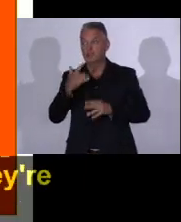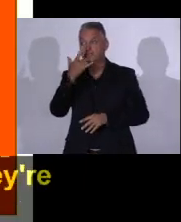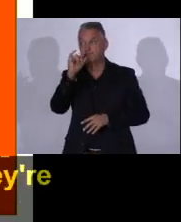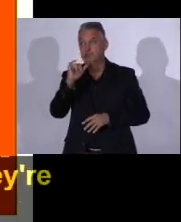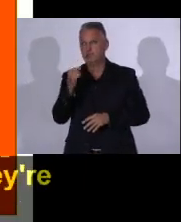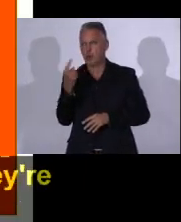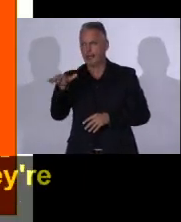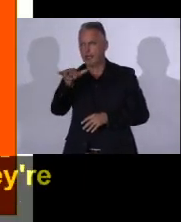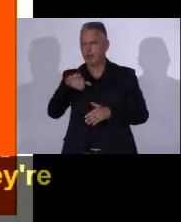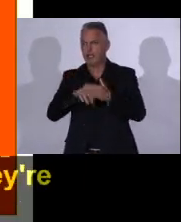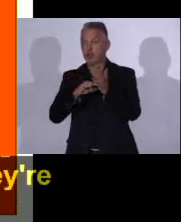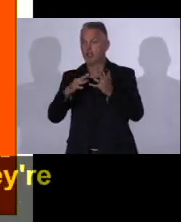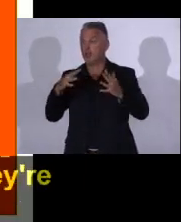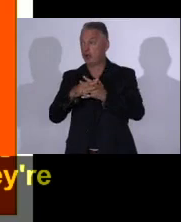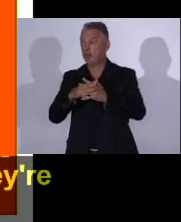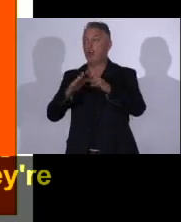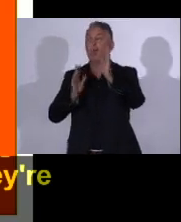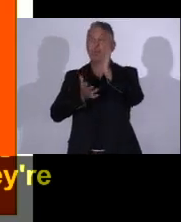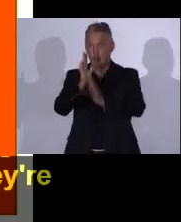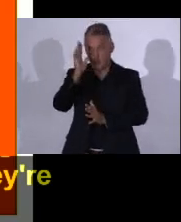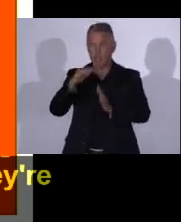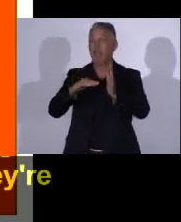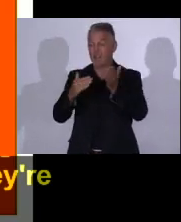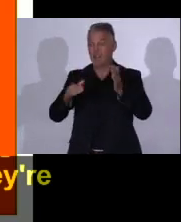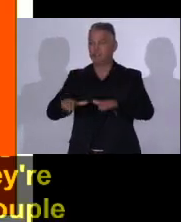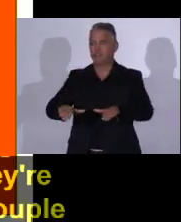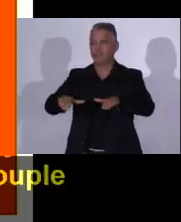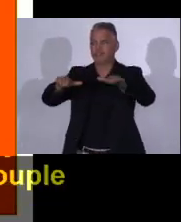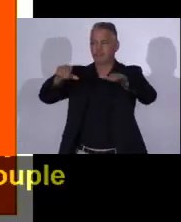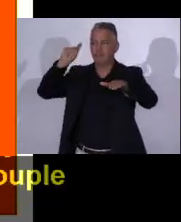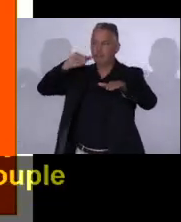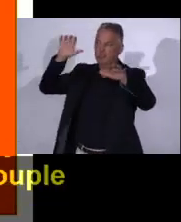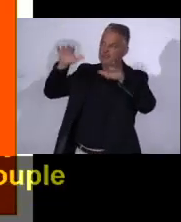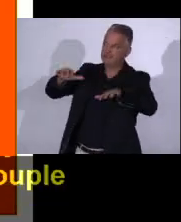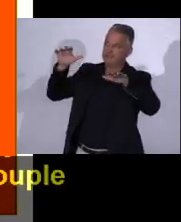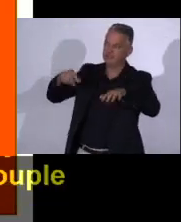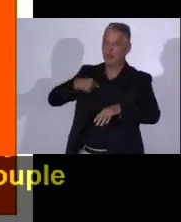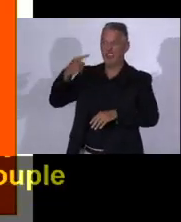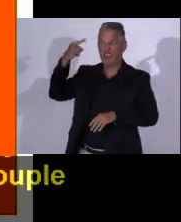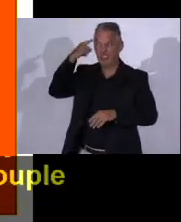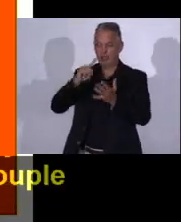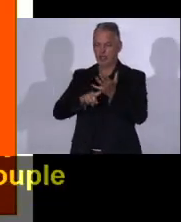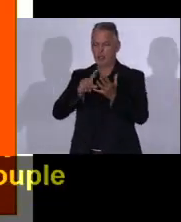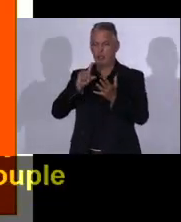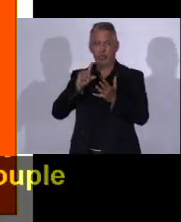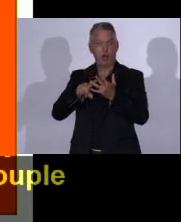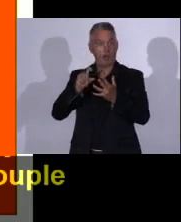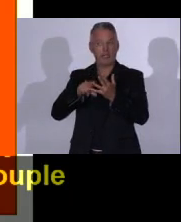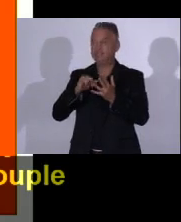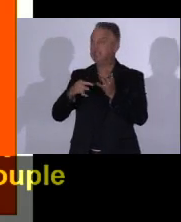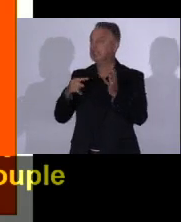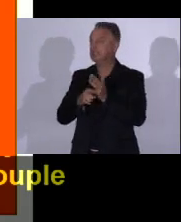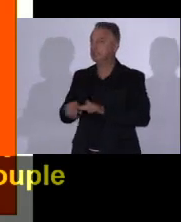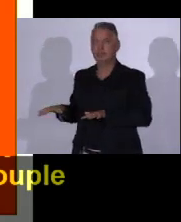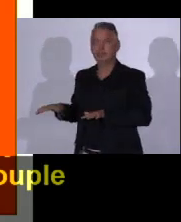burnt down a couple of weeks ago has now been flooded. So apparently the locusts are on their way for next week. And